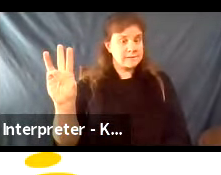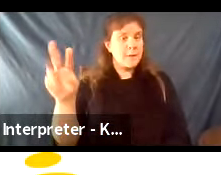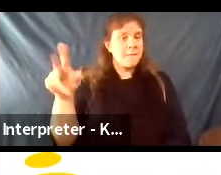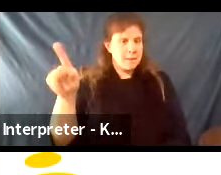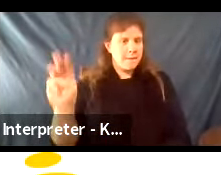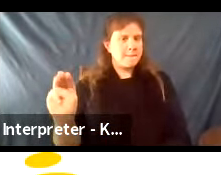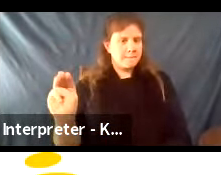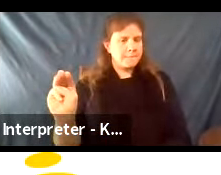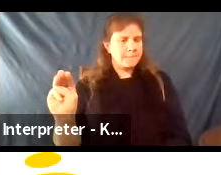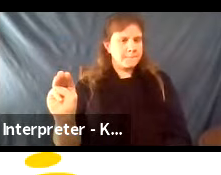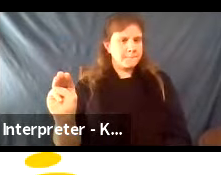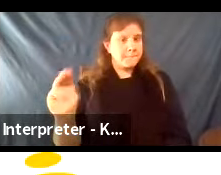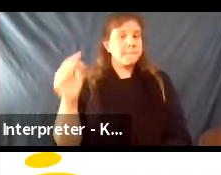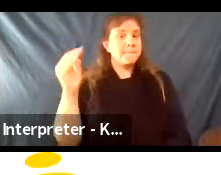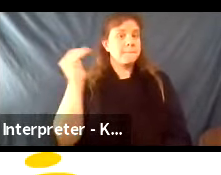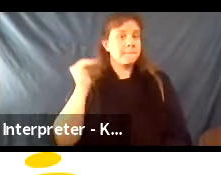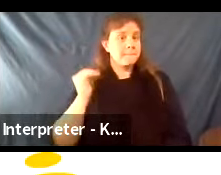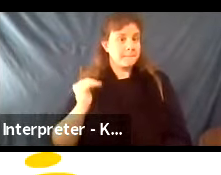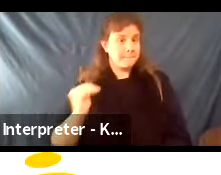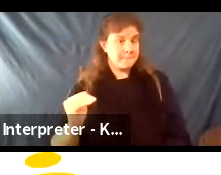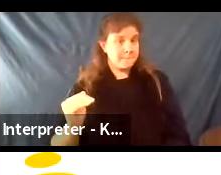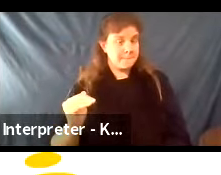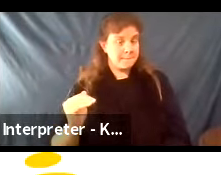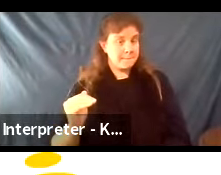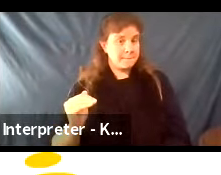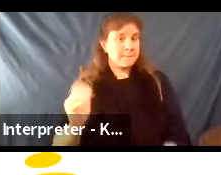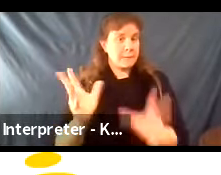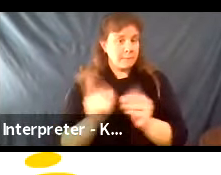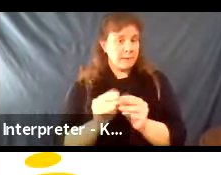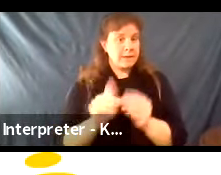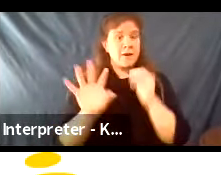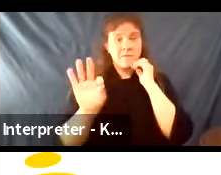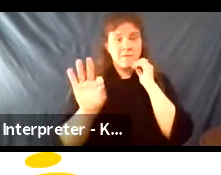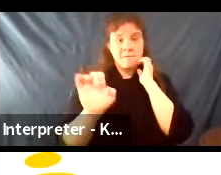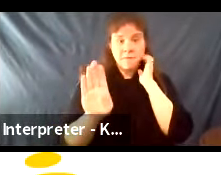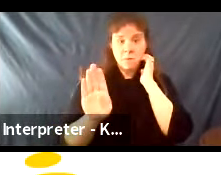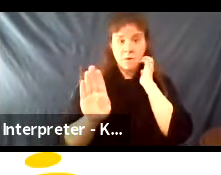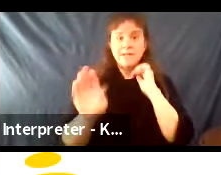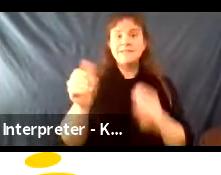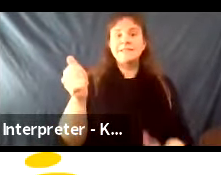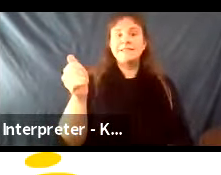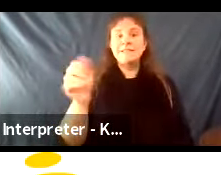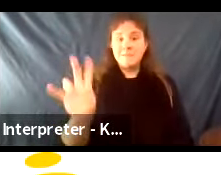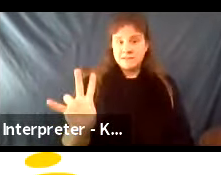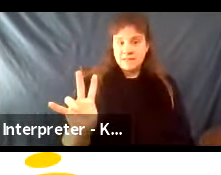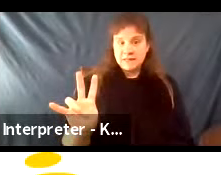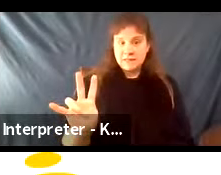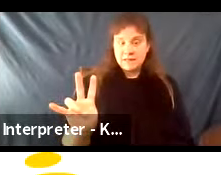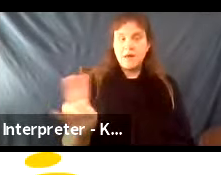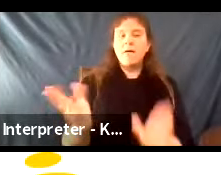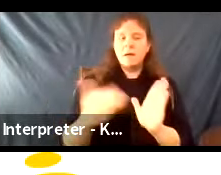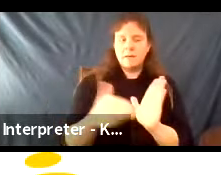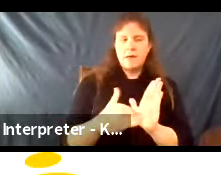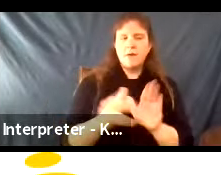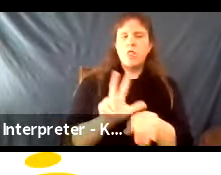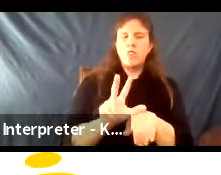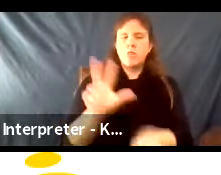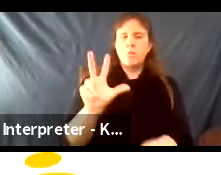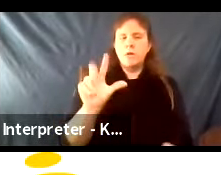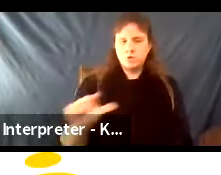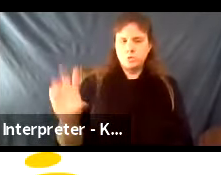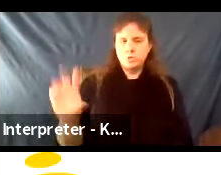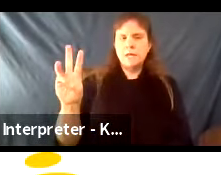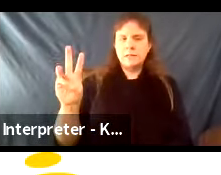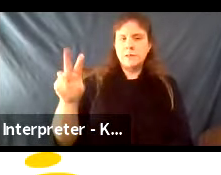then following that, the meeting following will be February 17th, also from 3 to 6 p.m.